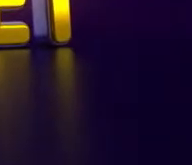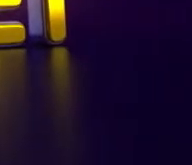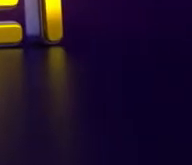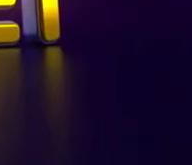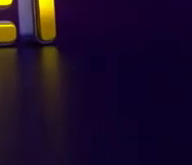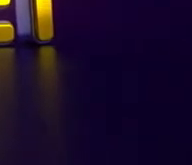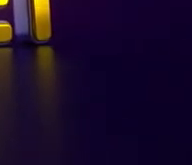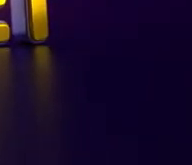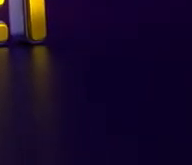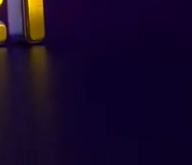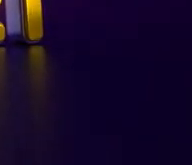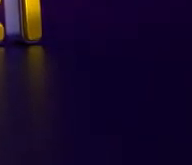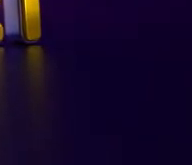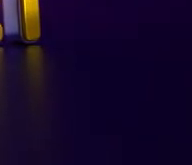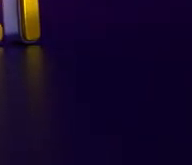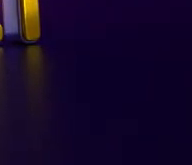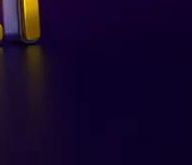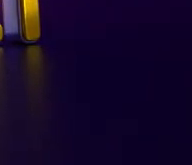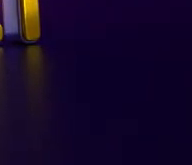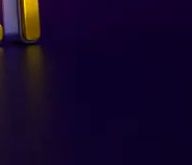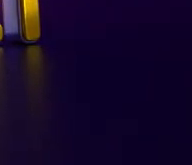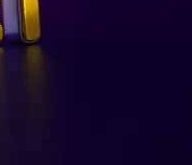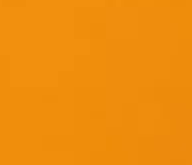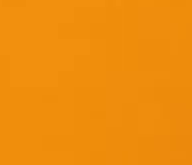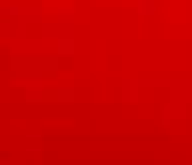Be a winner. More than bit.